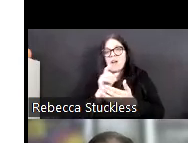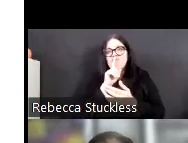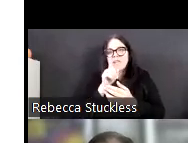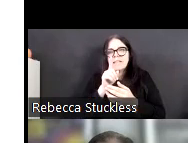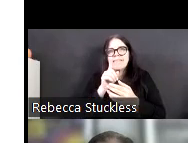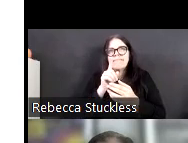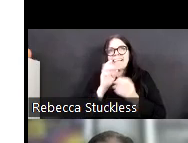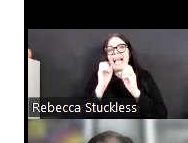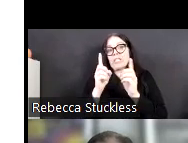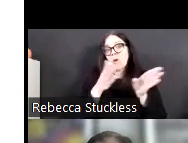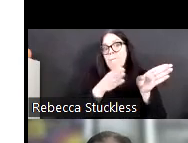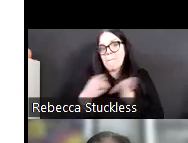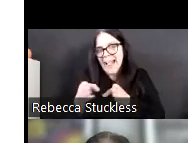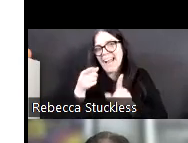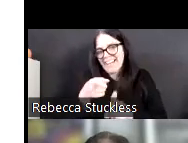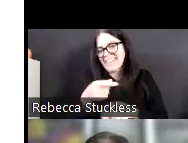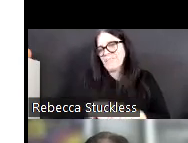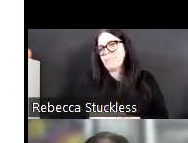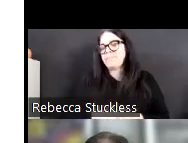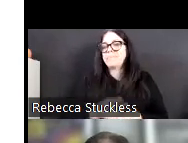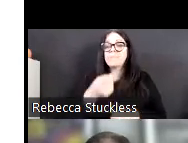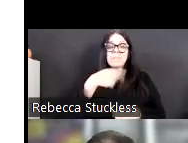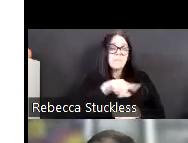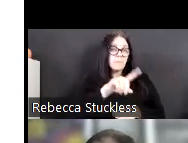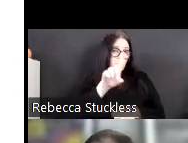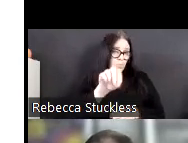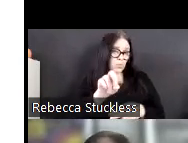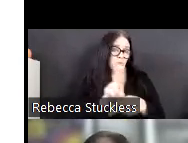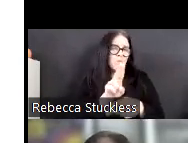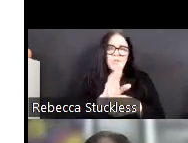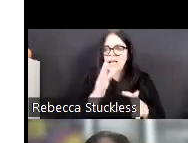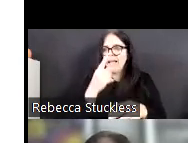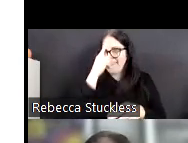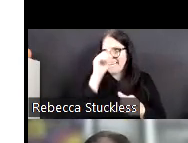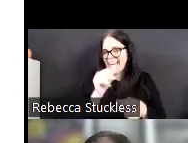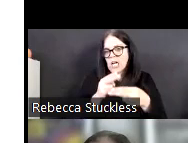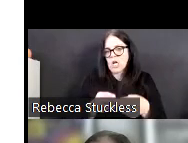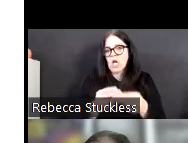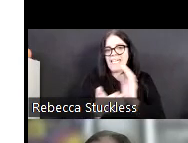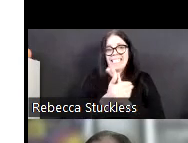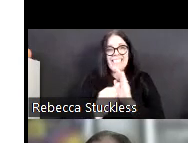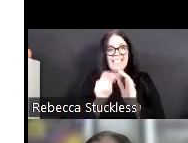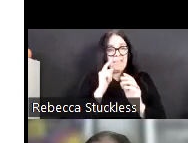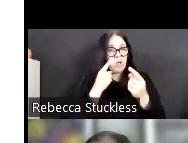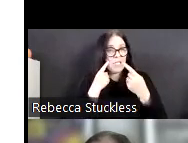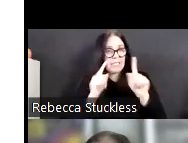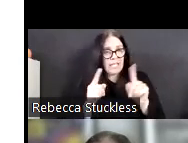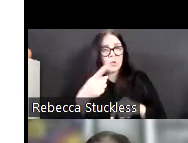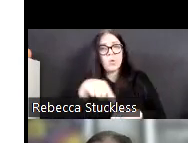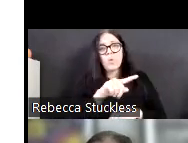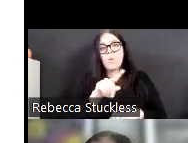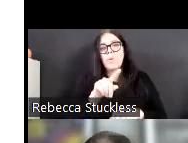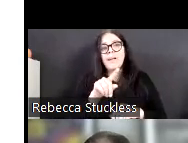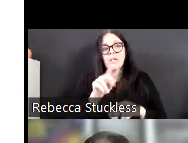planning. We do use, I guess we can call it skills for success tasks. We use validated